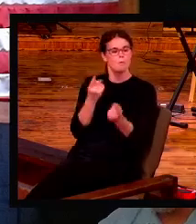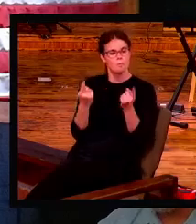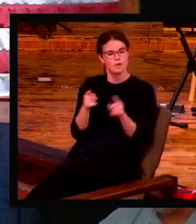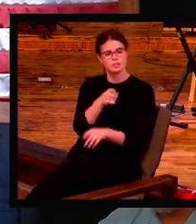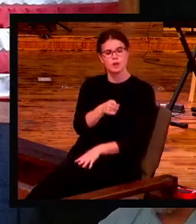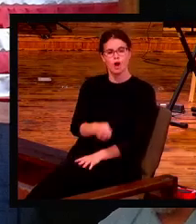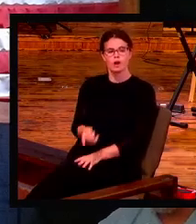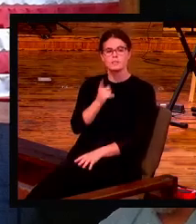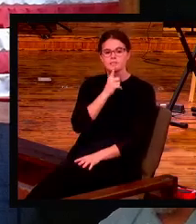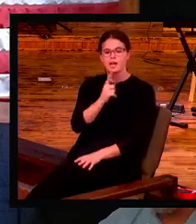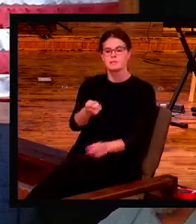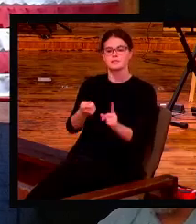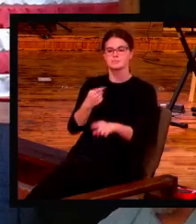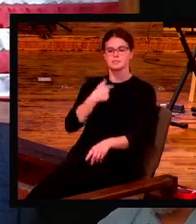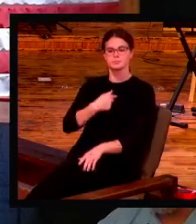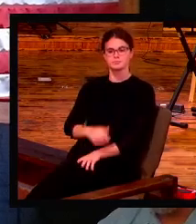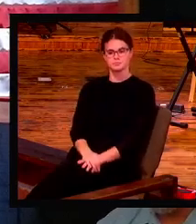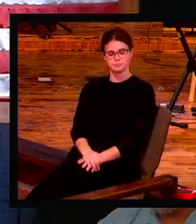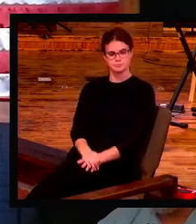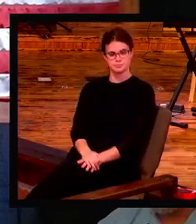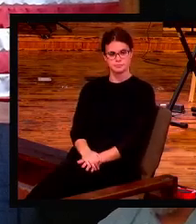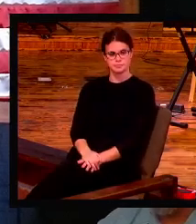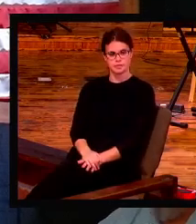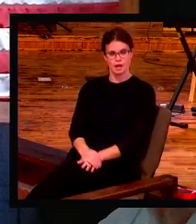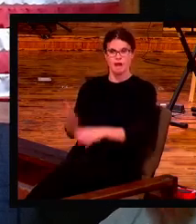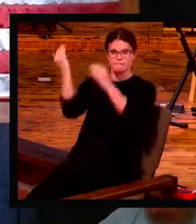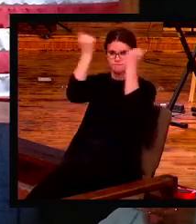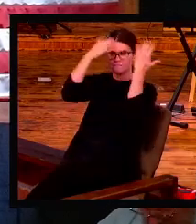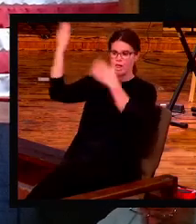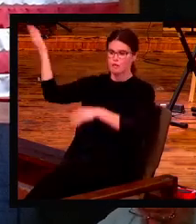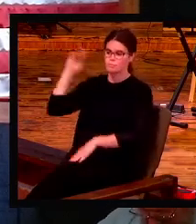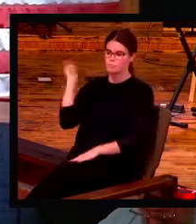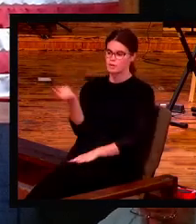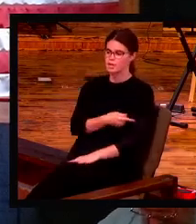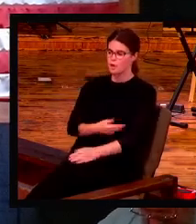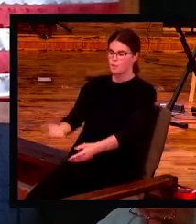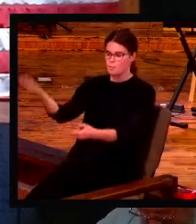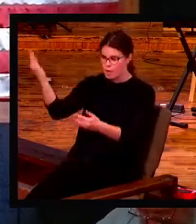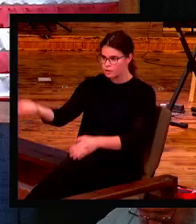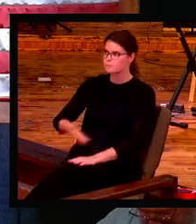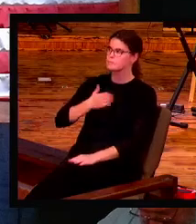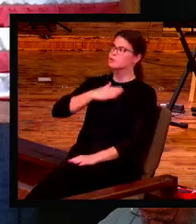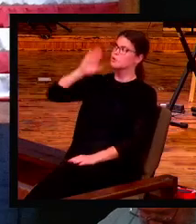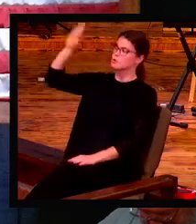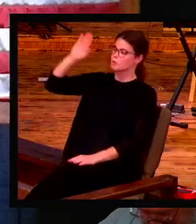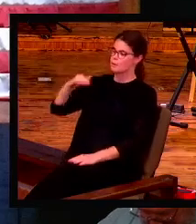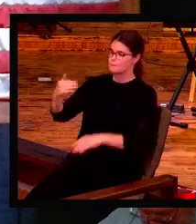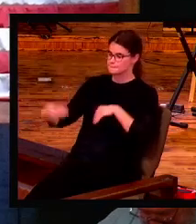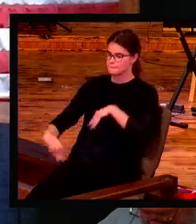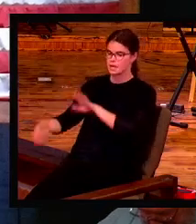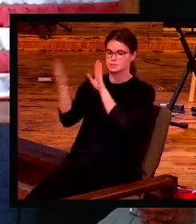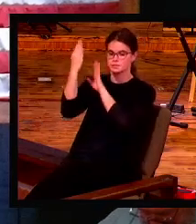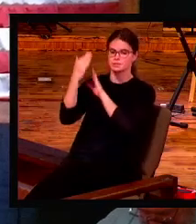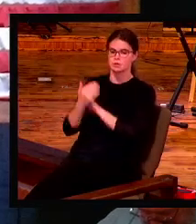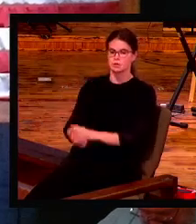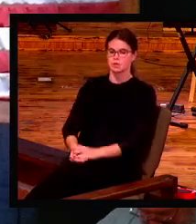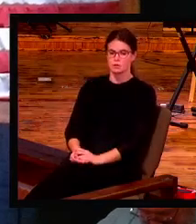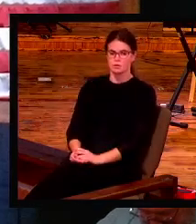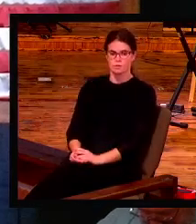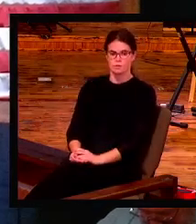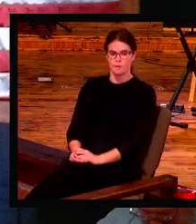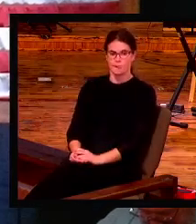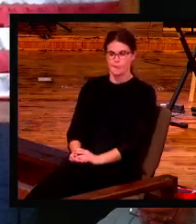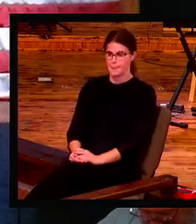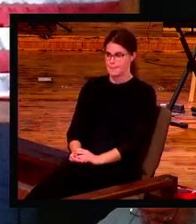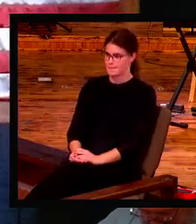some fun. Are y'all ready? All right. Father, we welcome your presence. We thank you for the word that's going to come forth. I yield myself to you as a ready vessel. Use